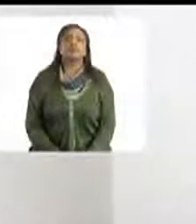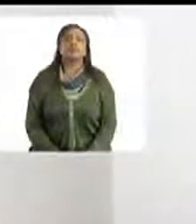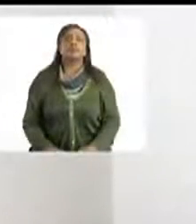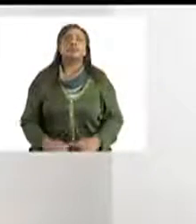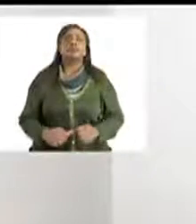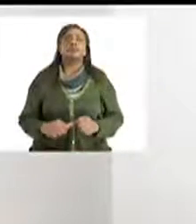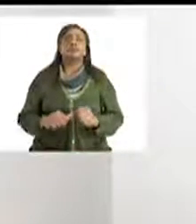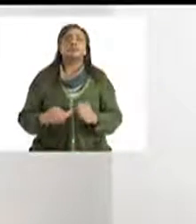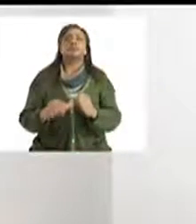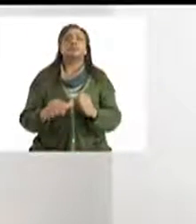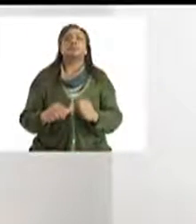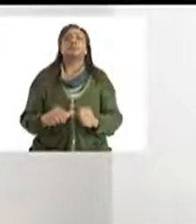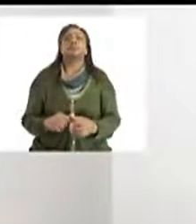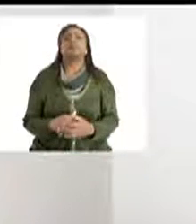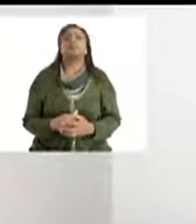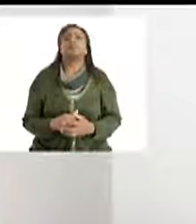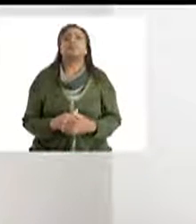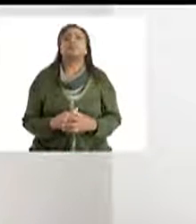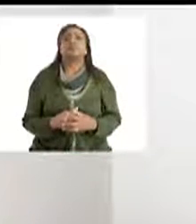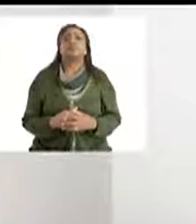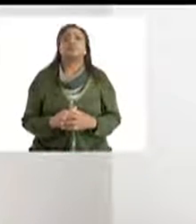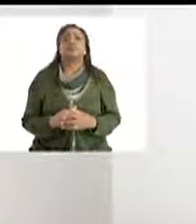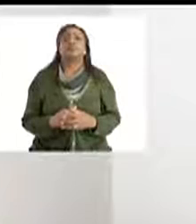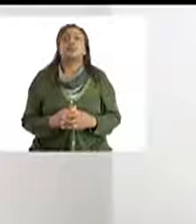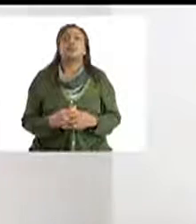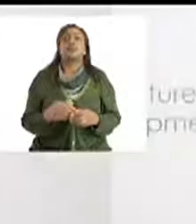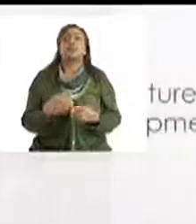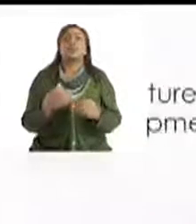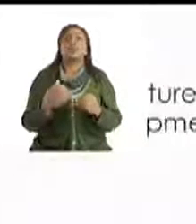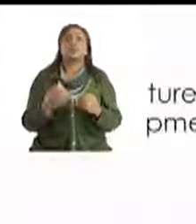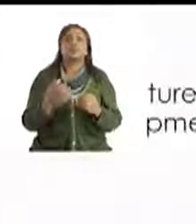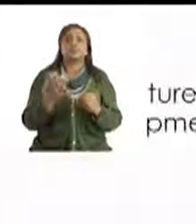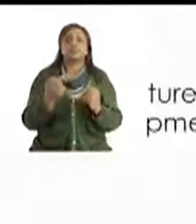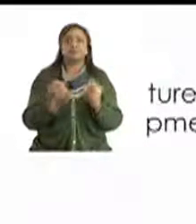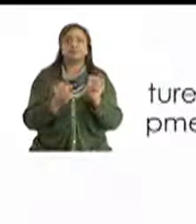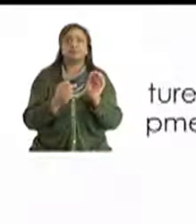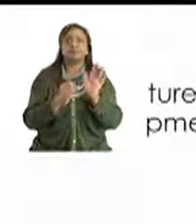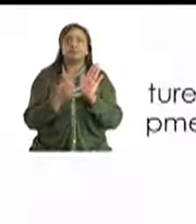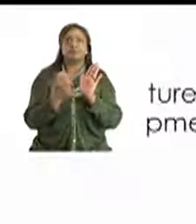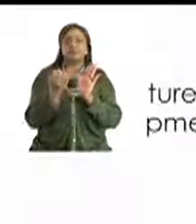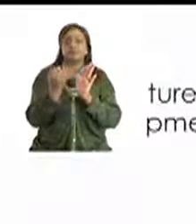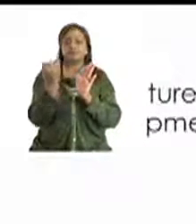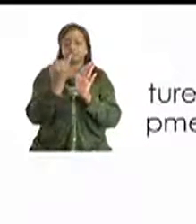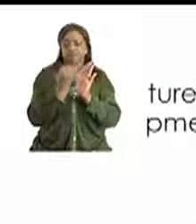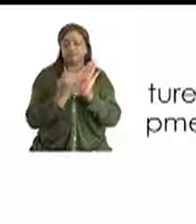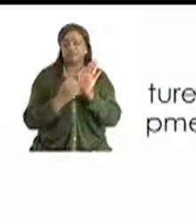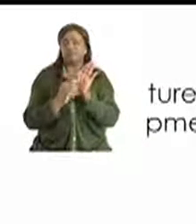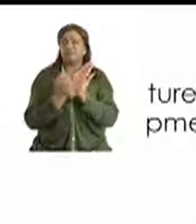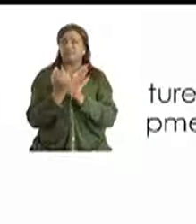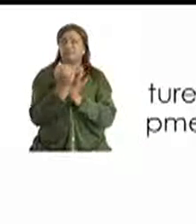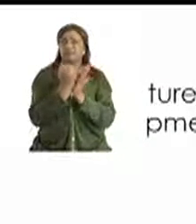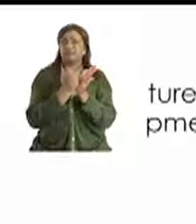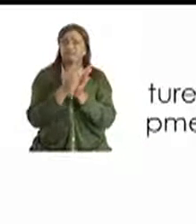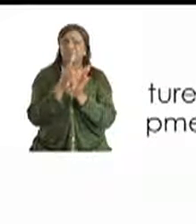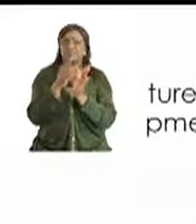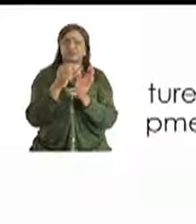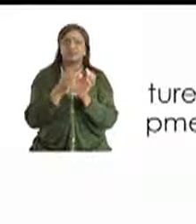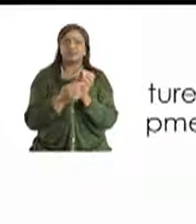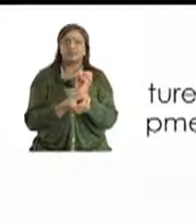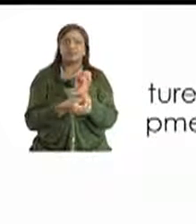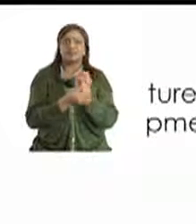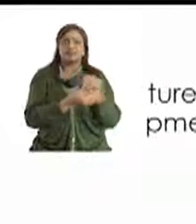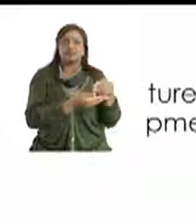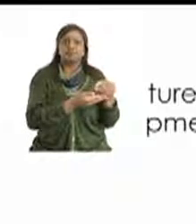Let's turn to page 24, where we have different diagrams or pictures on the stages of the human development.